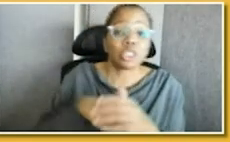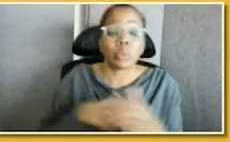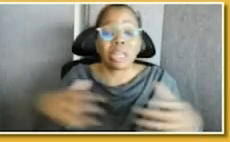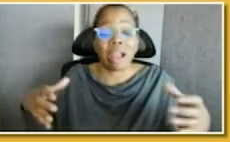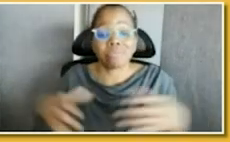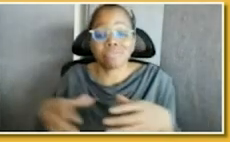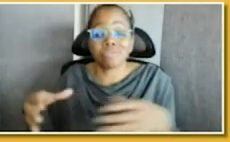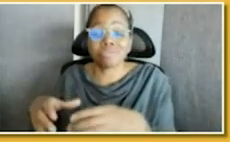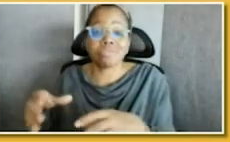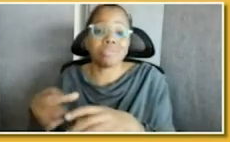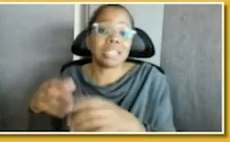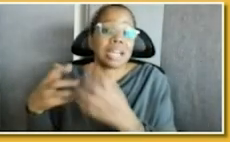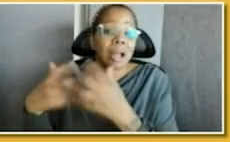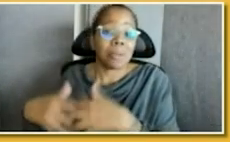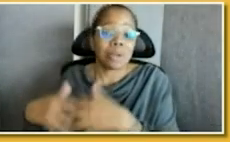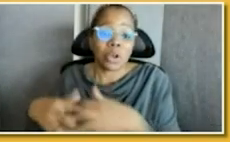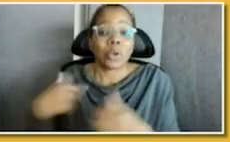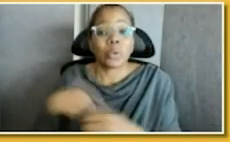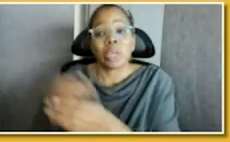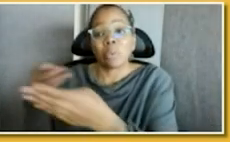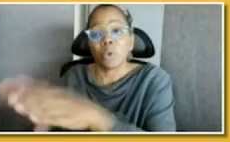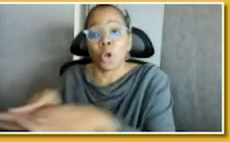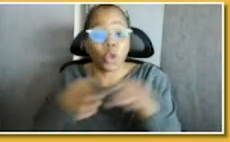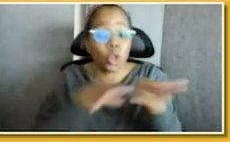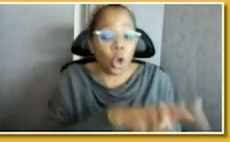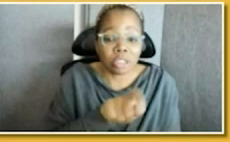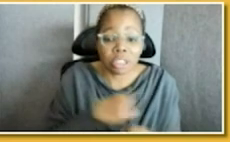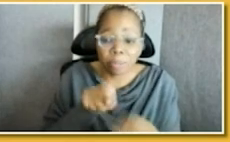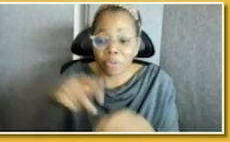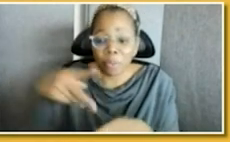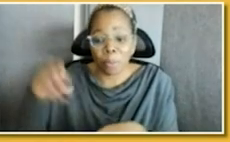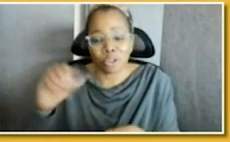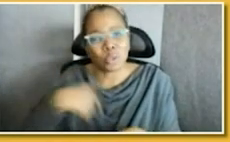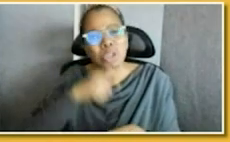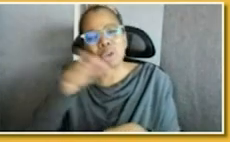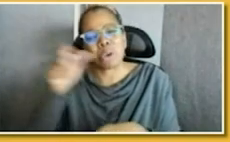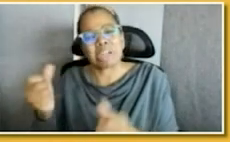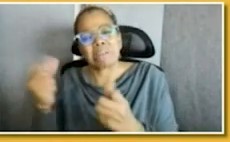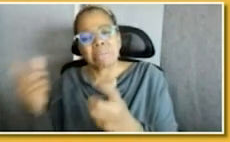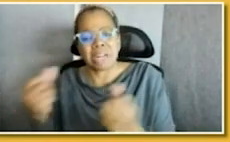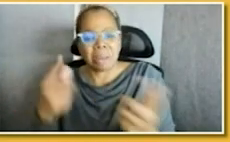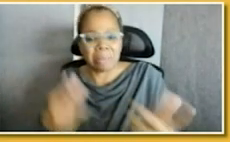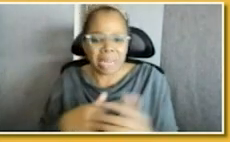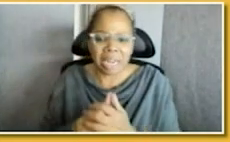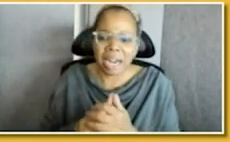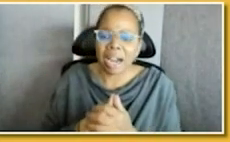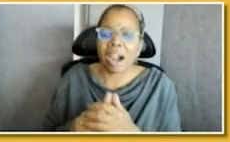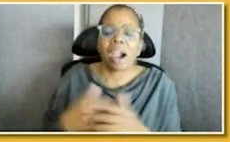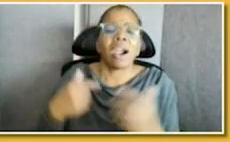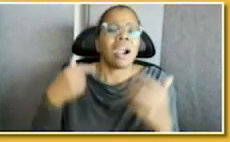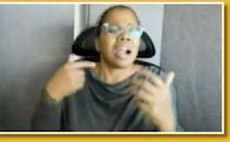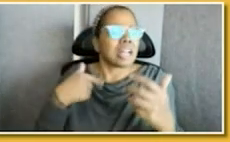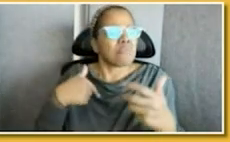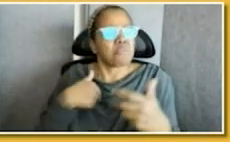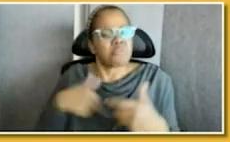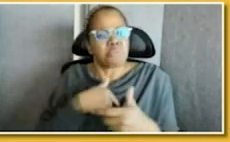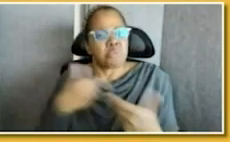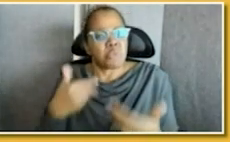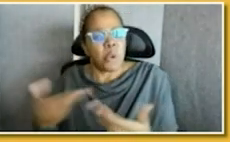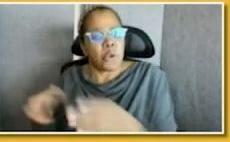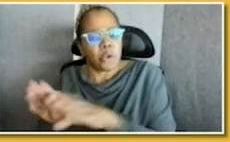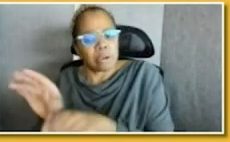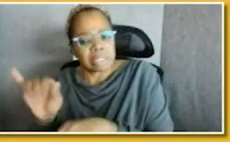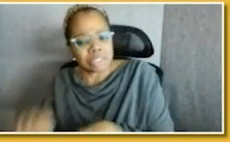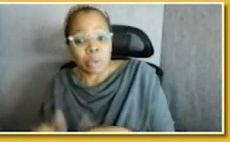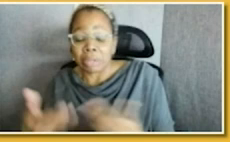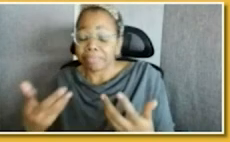post offices, we don't need so many, there's one down the road, so let's close this one. And then employee morale takes the